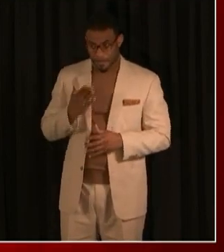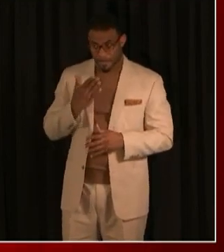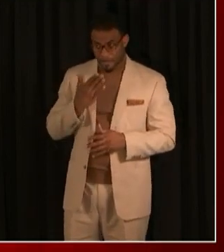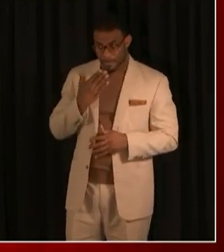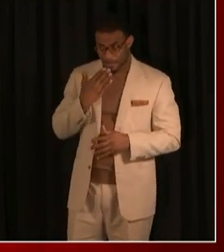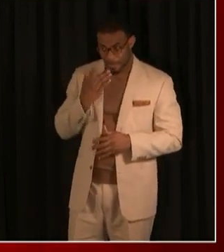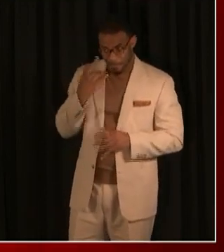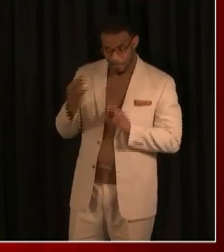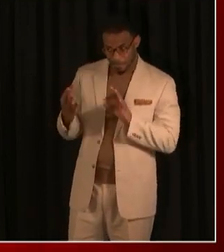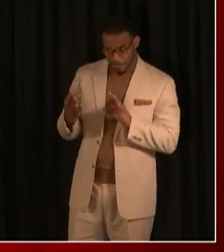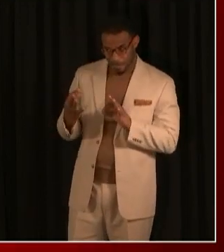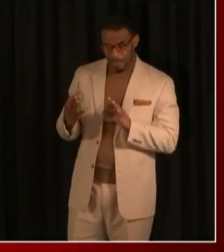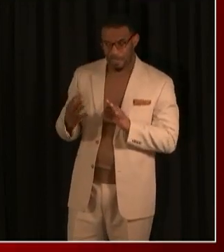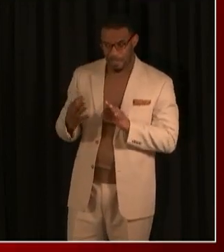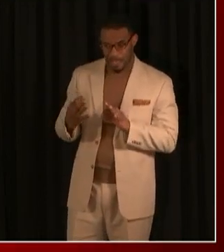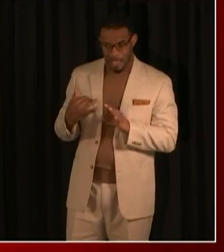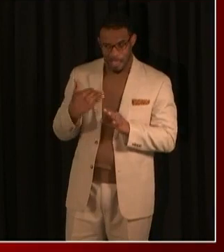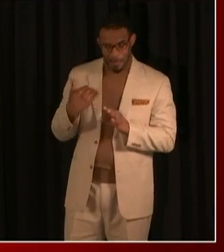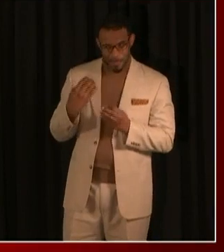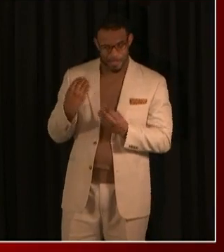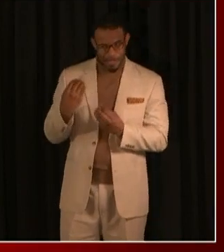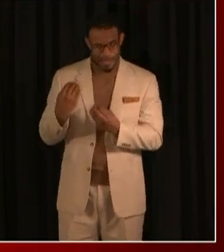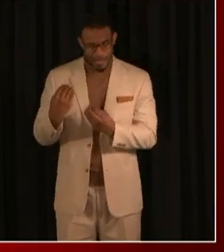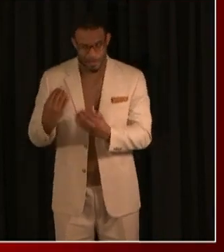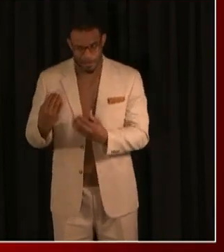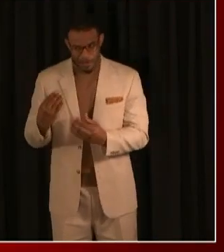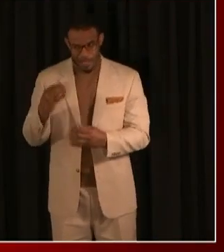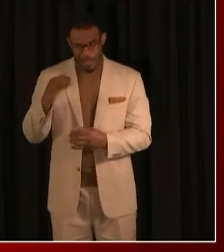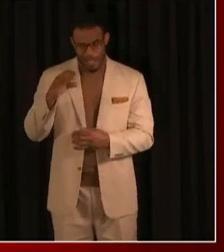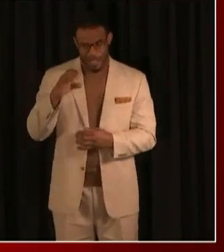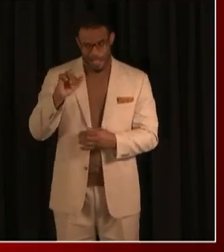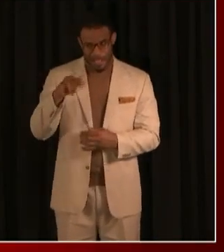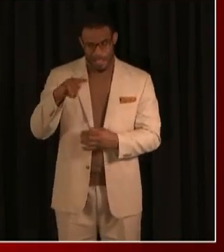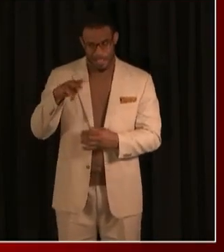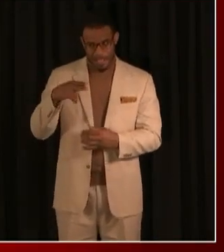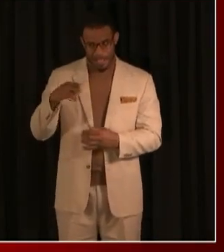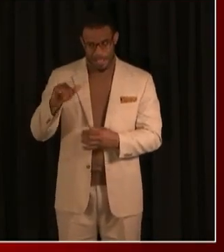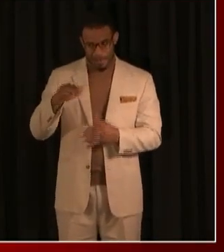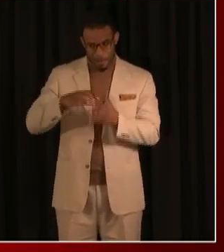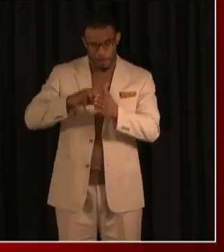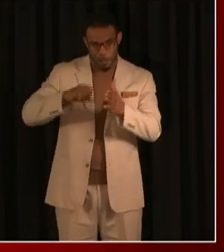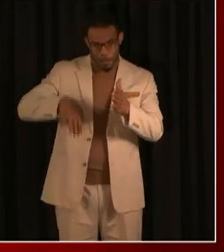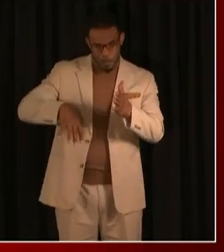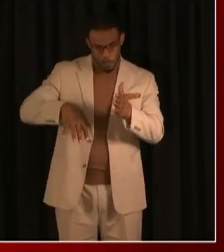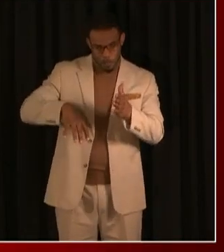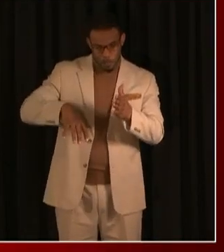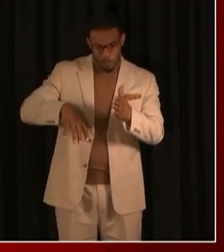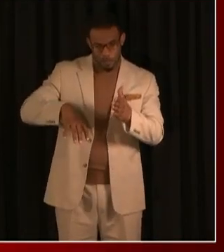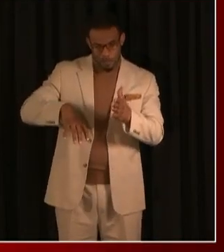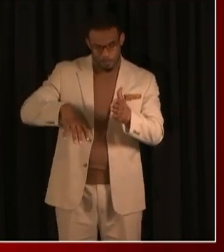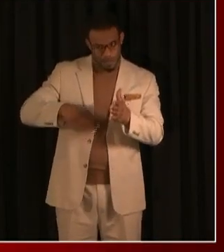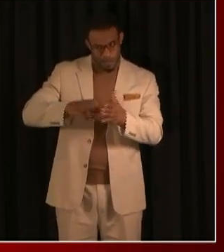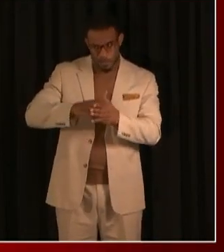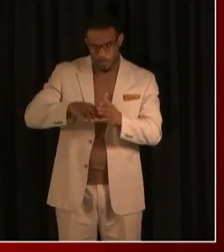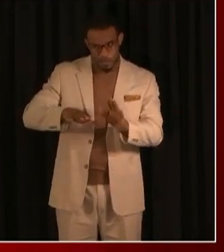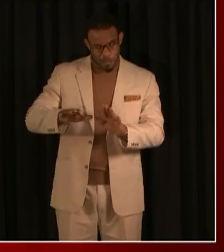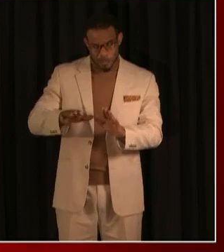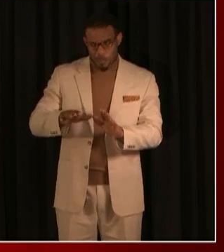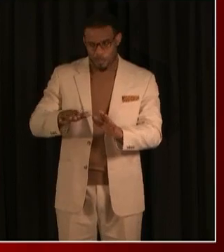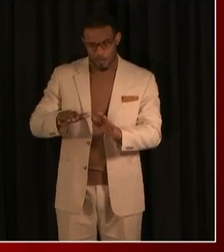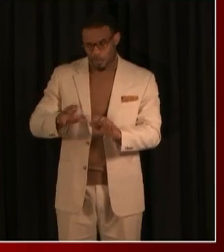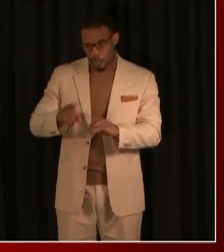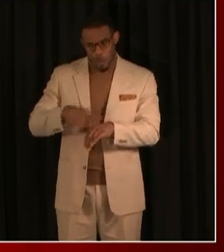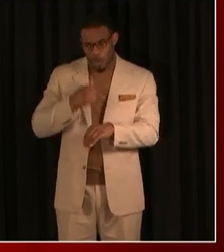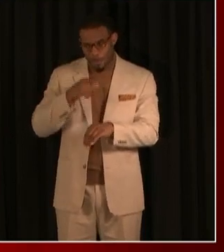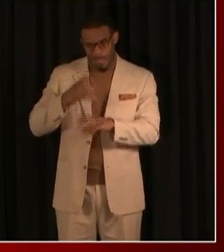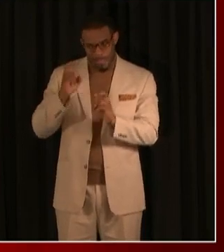Thank you for the feedback and comments. I do want to let you know that the capture has been removed from the platform, so that